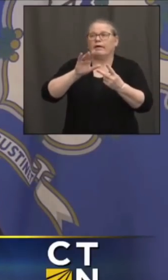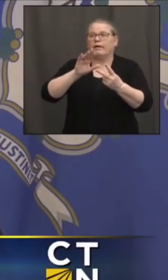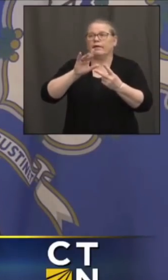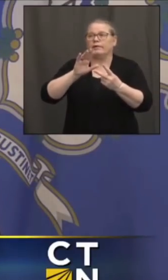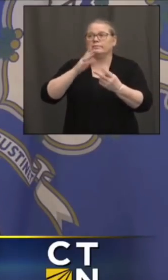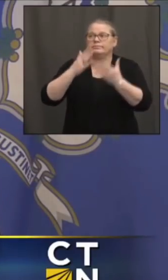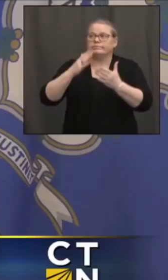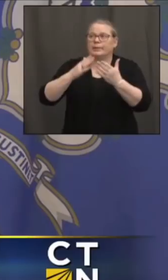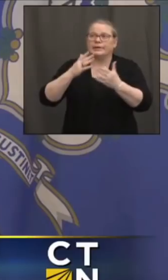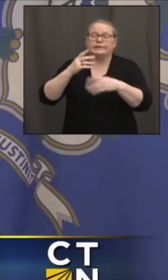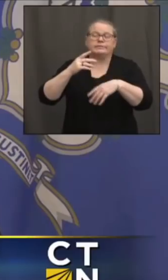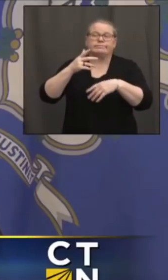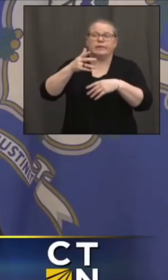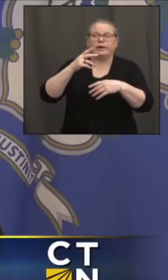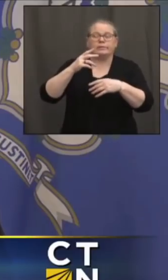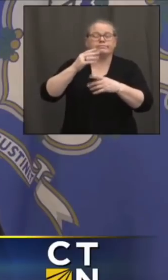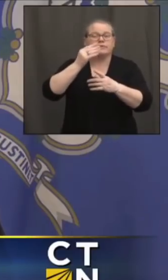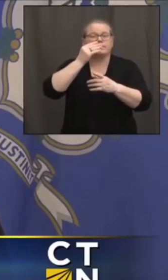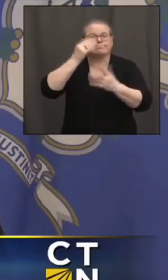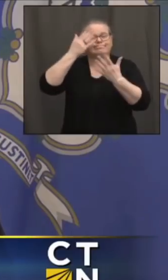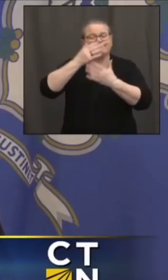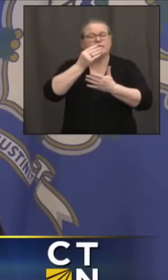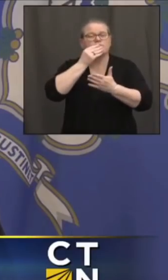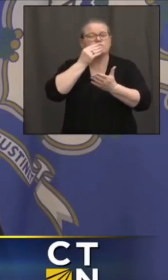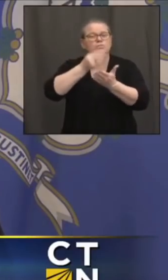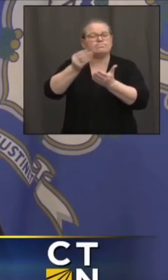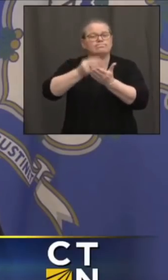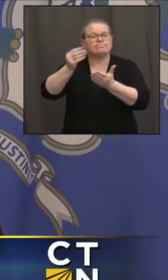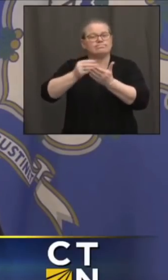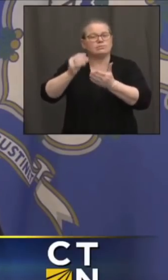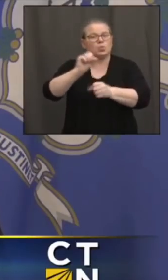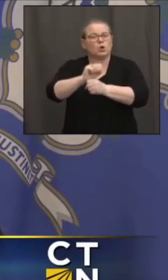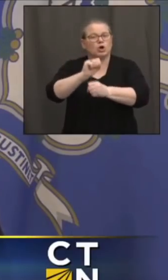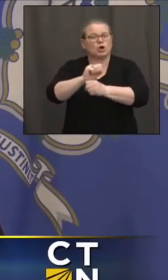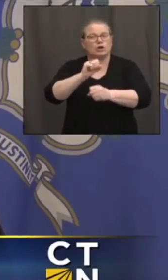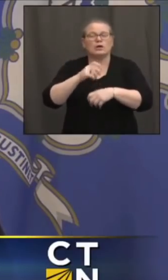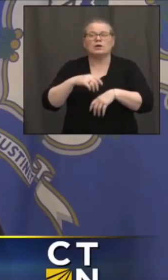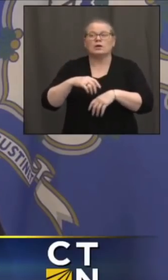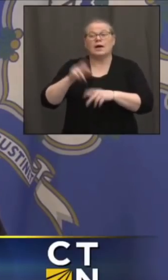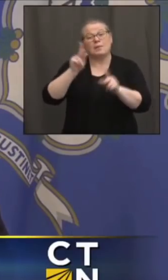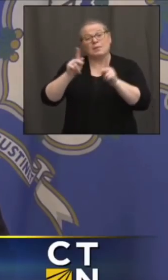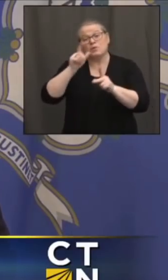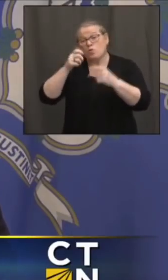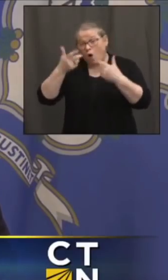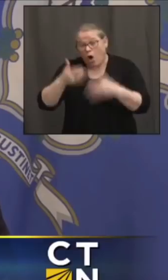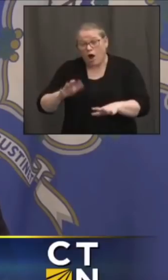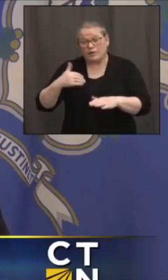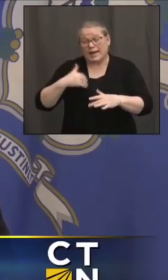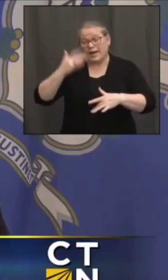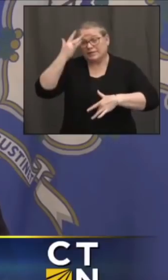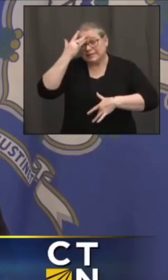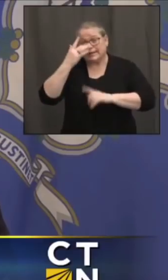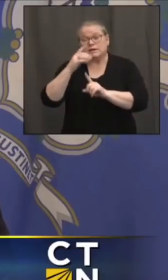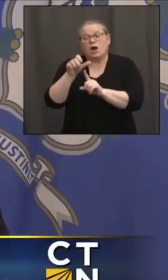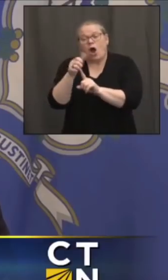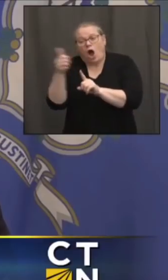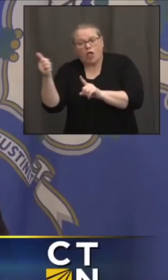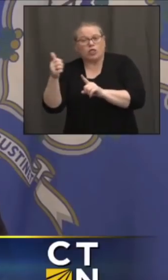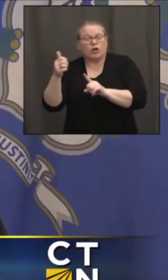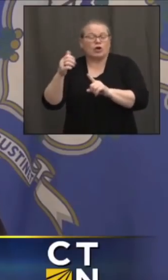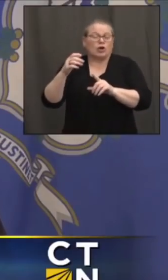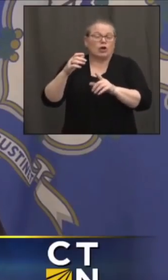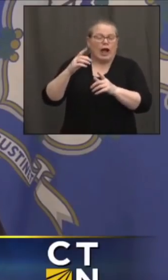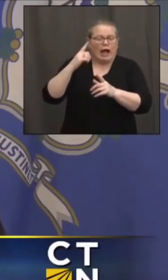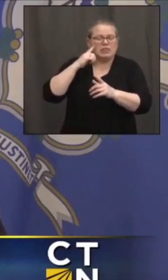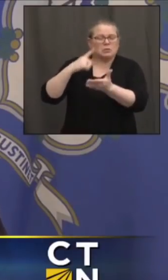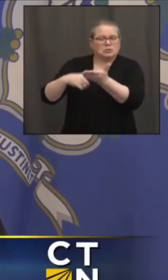those patients they've had that have some sort of a high-risk situation, and make sure they're prioritized in terms of getting vaccines.